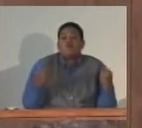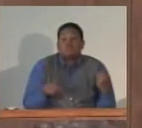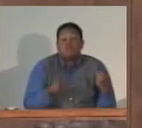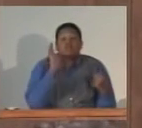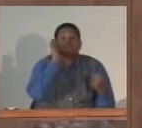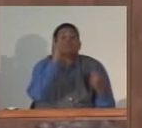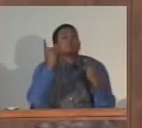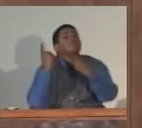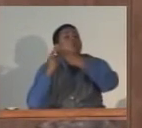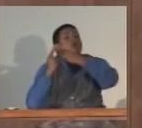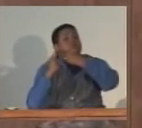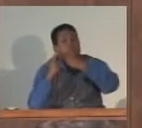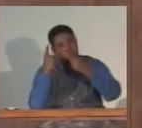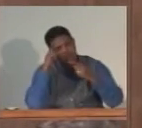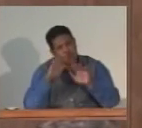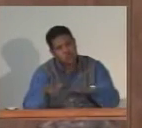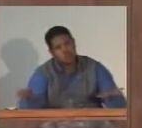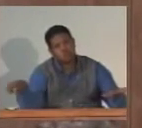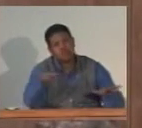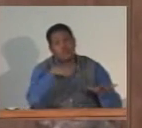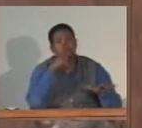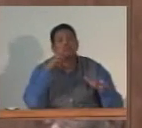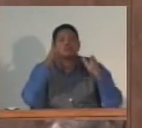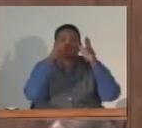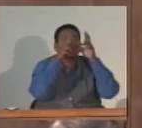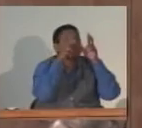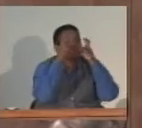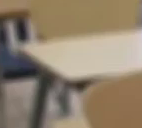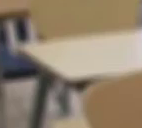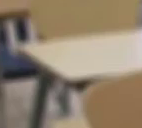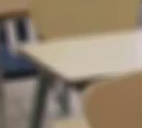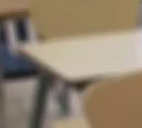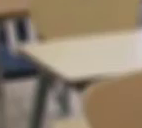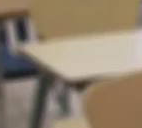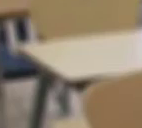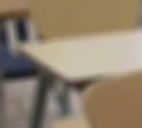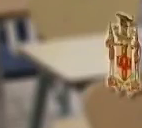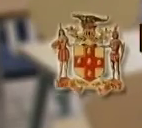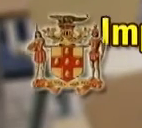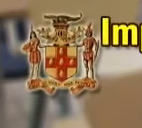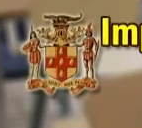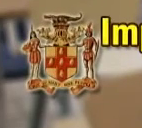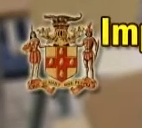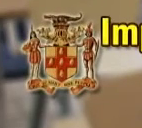that this can be a positive move for the children in attaining their education.